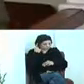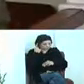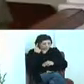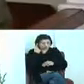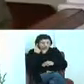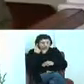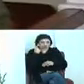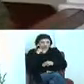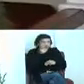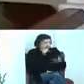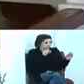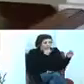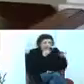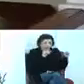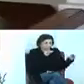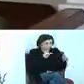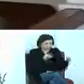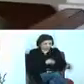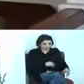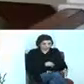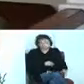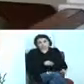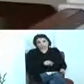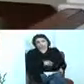ain't moving.